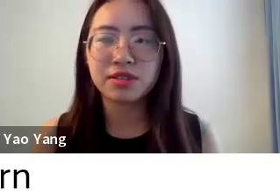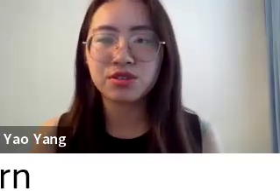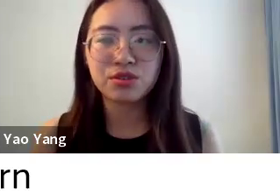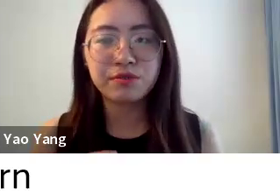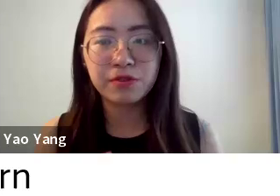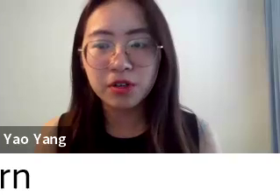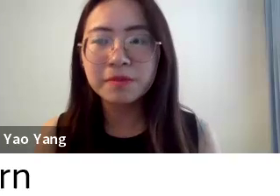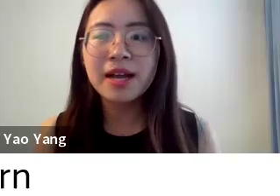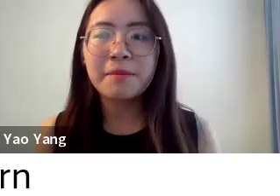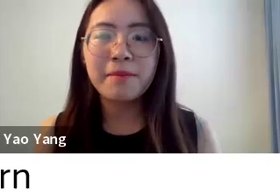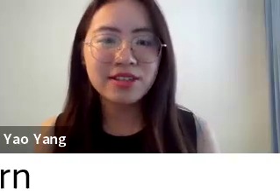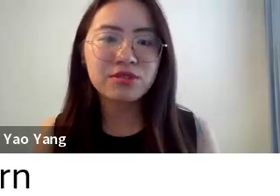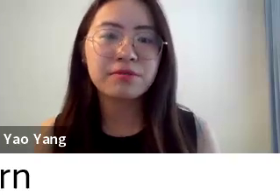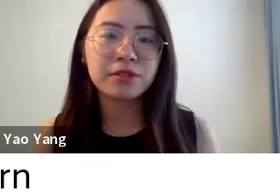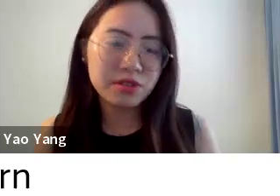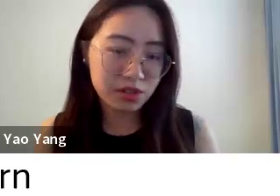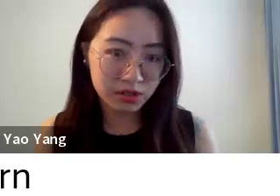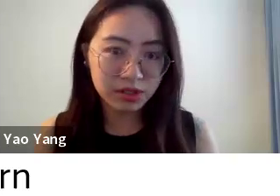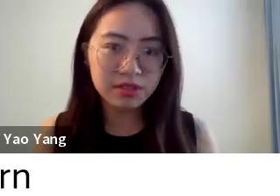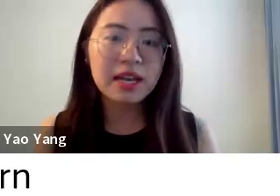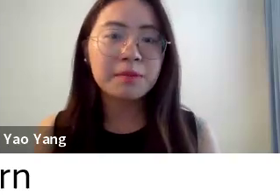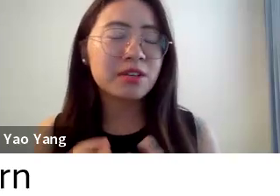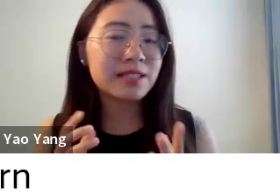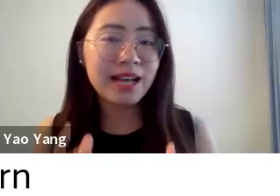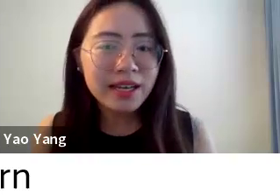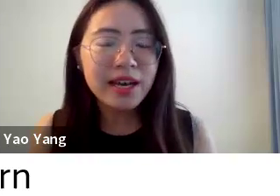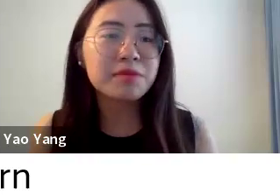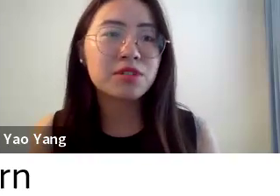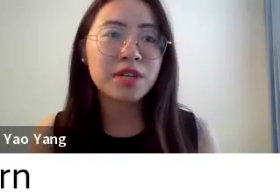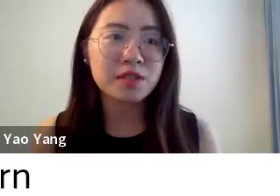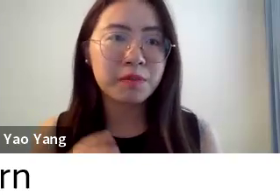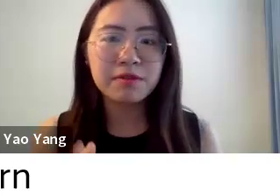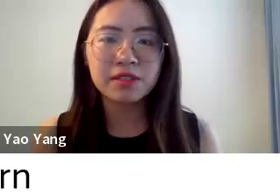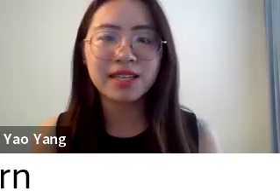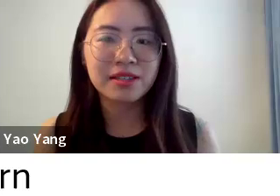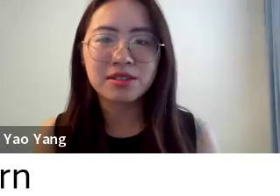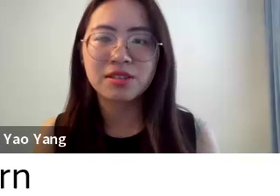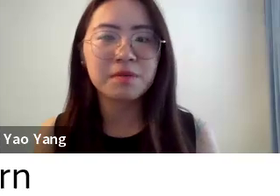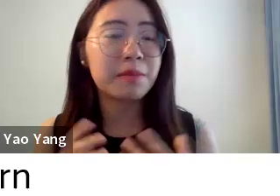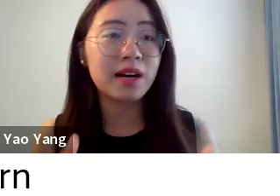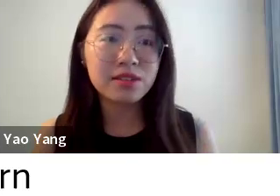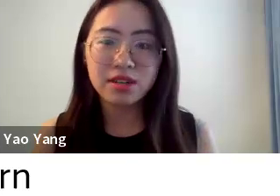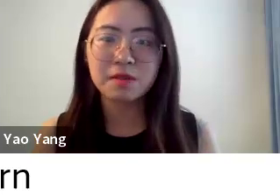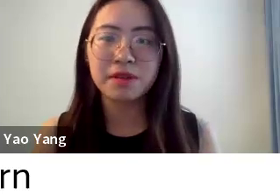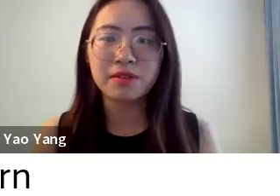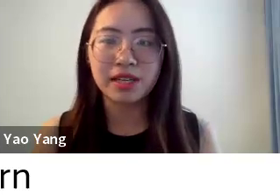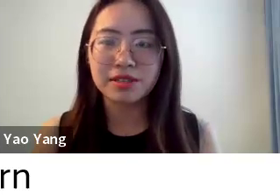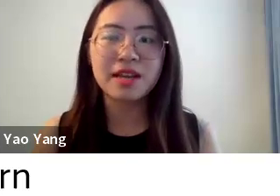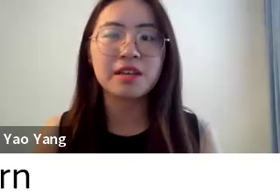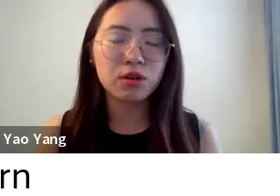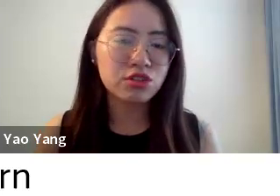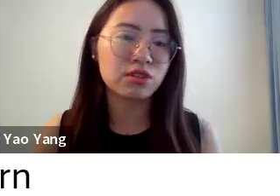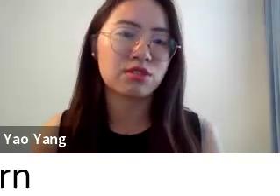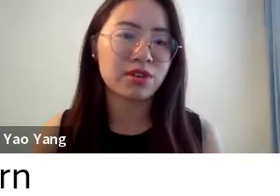our students to form mastery-focused goals because that can help students buffer against some imposter